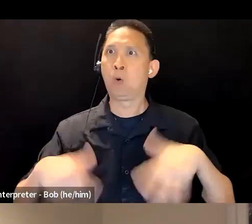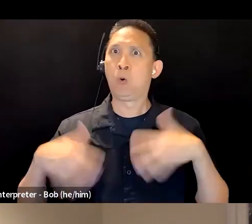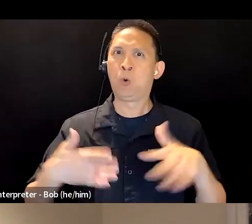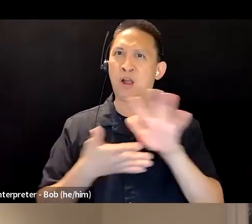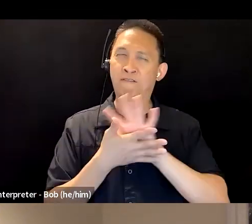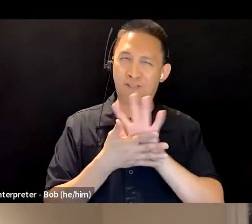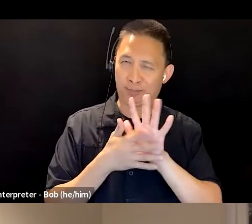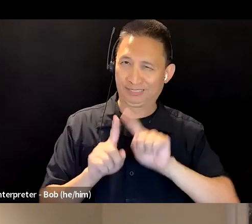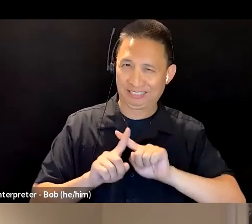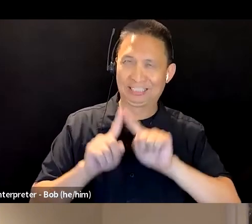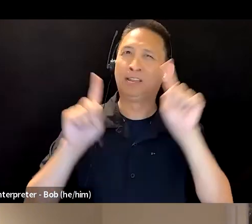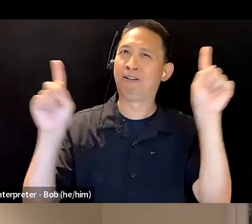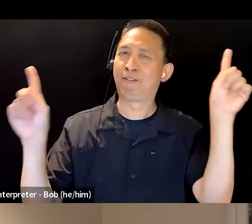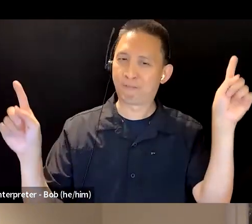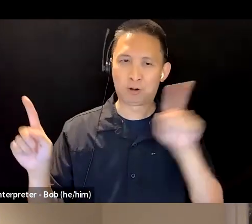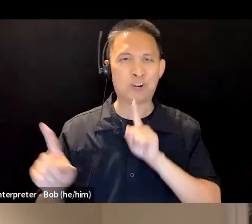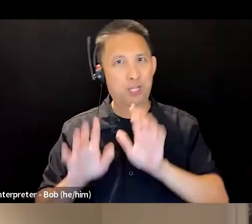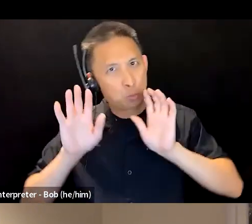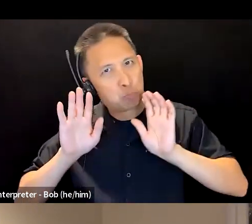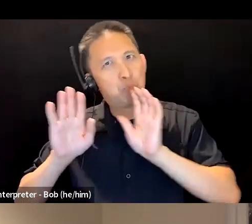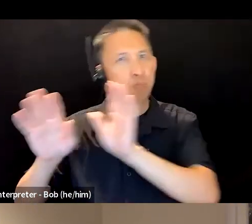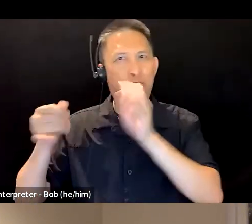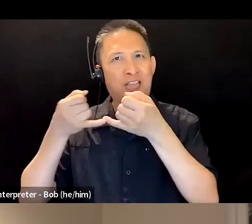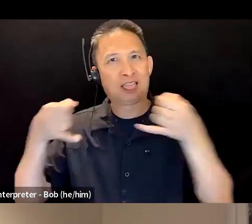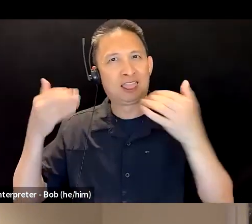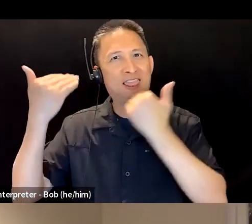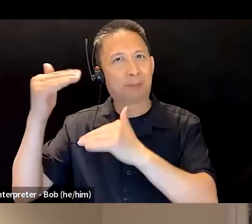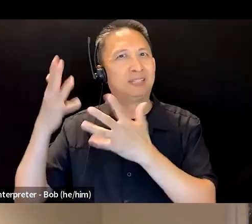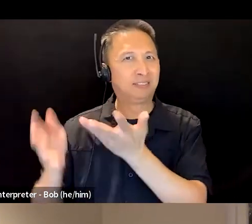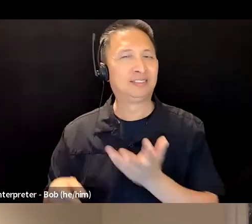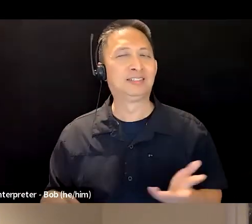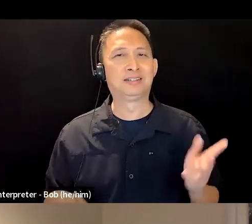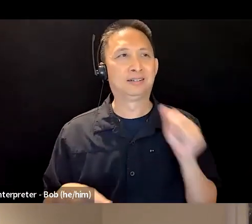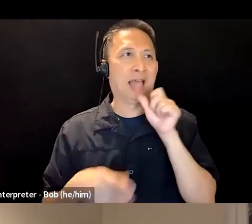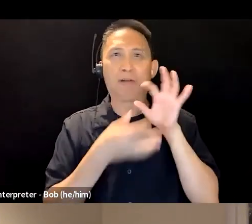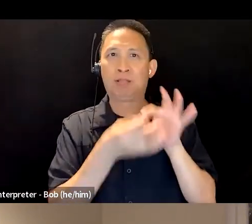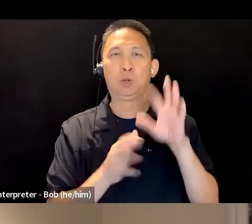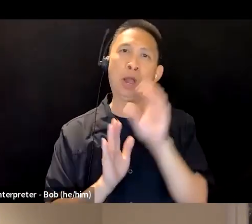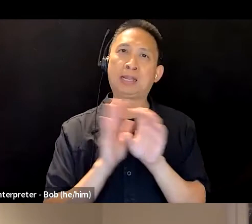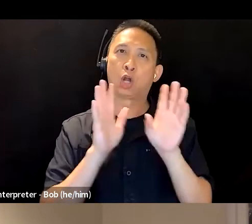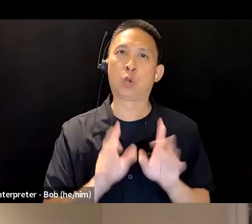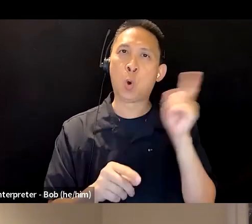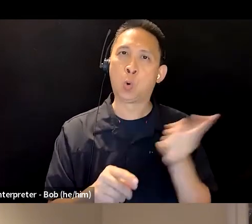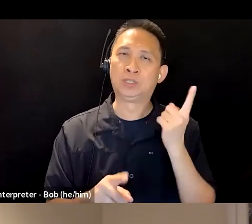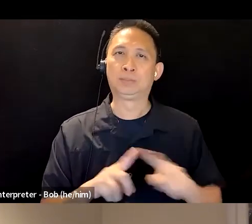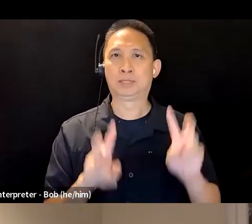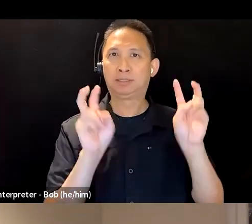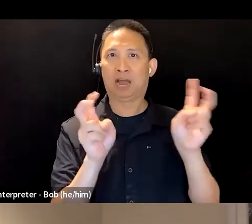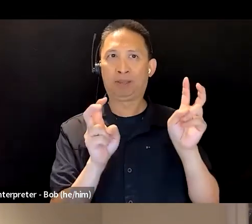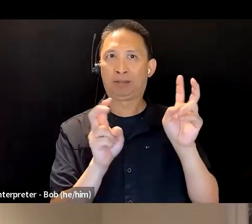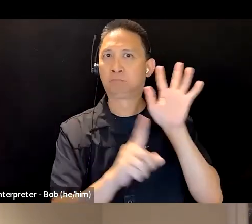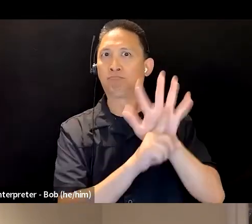necessarily character driven. So going back to that, yeah, I think the challenge is that there are audiences now that